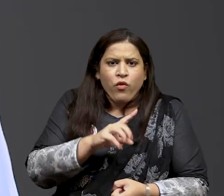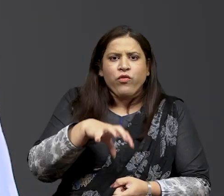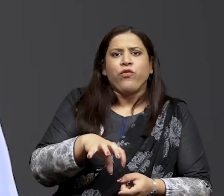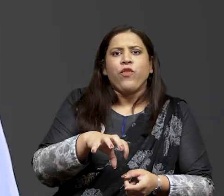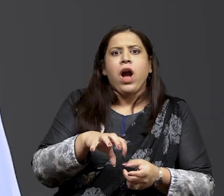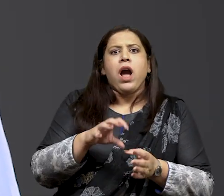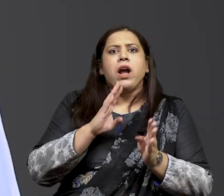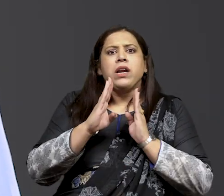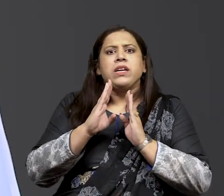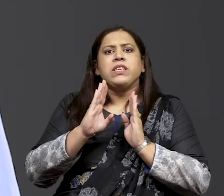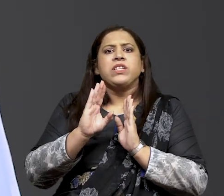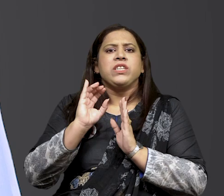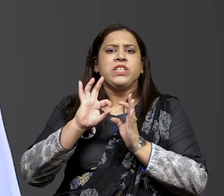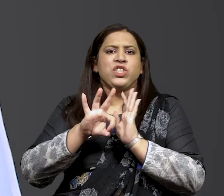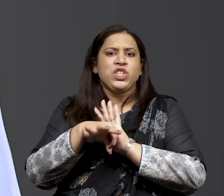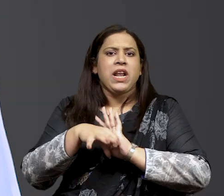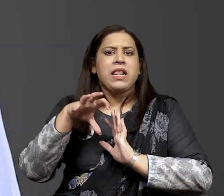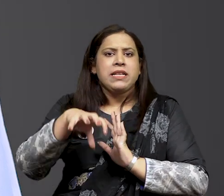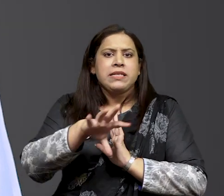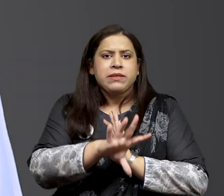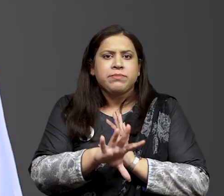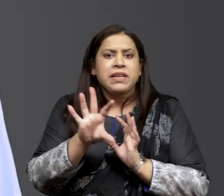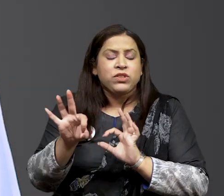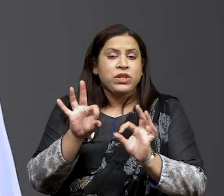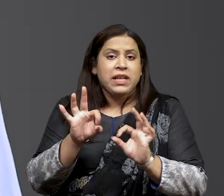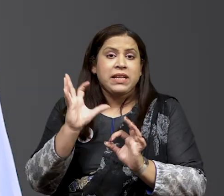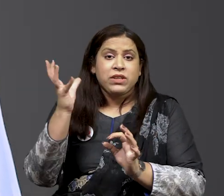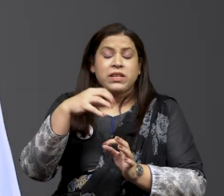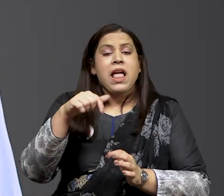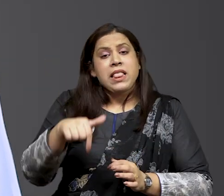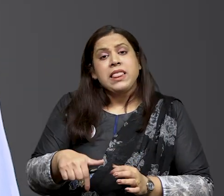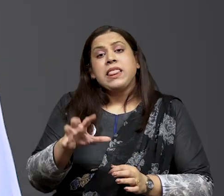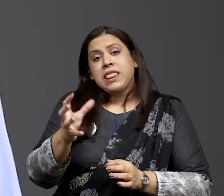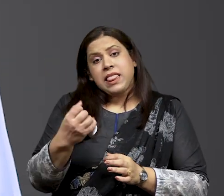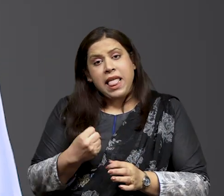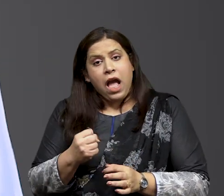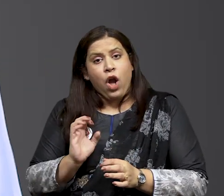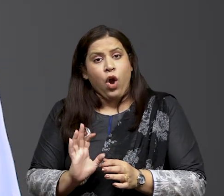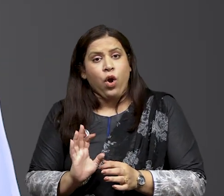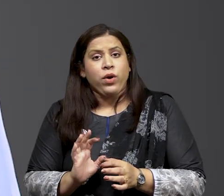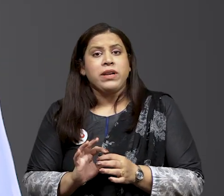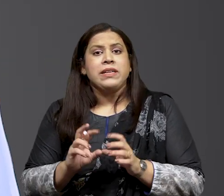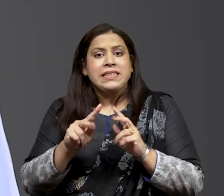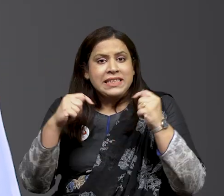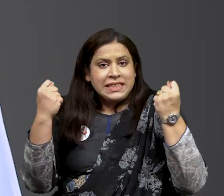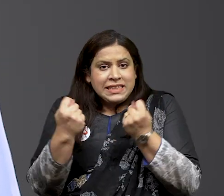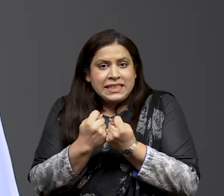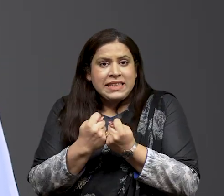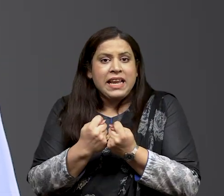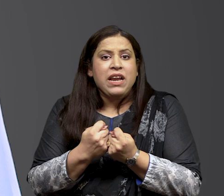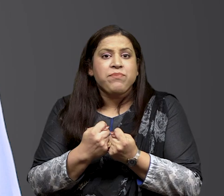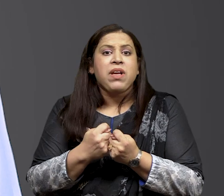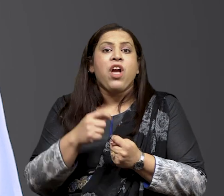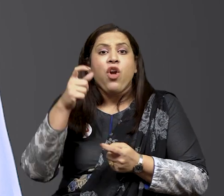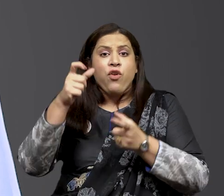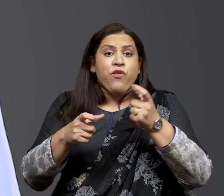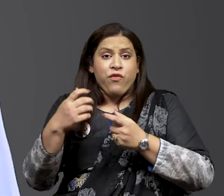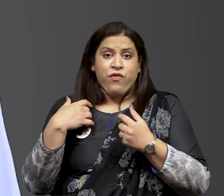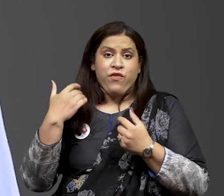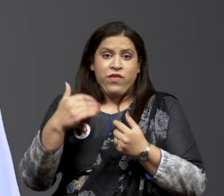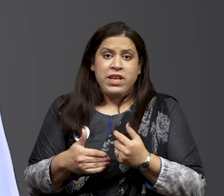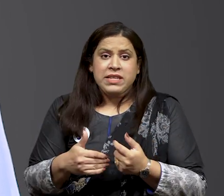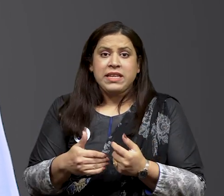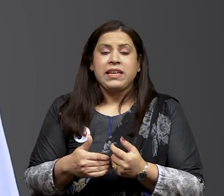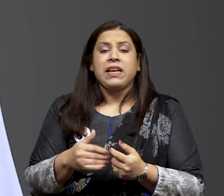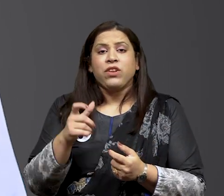digital space and then now also start working on ground and in the physical space as well. And so now we have a second wing too that deals with physical work as